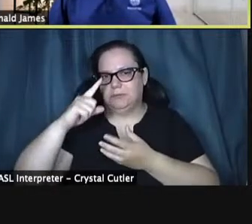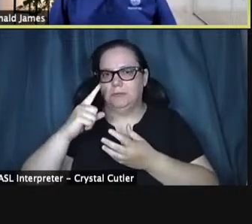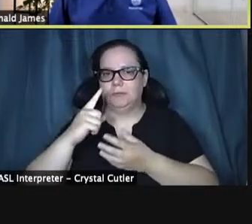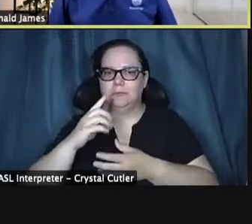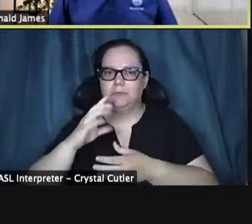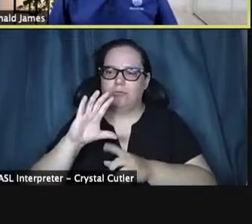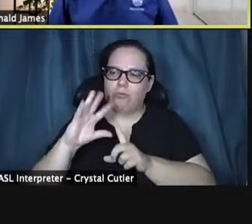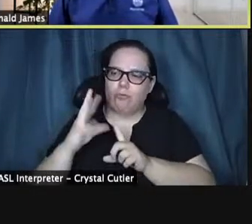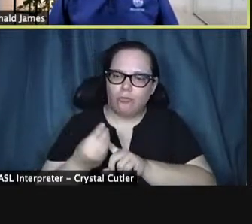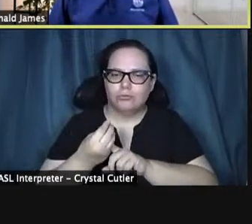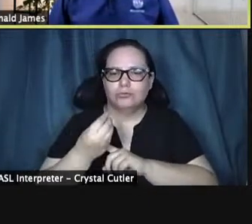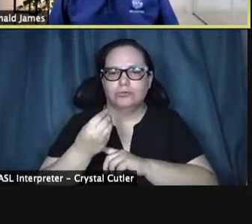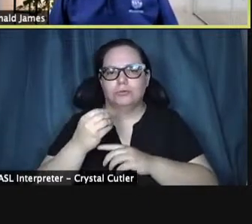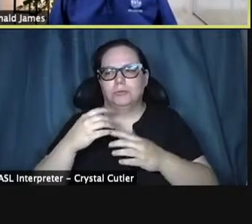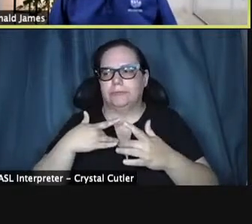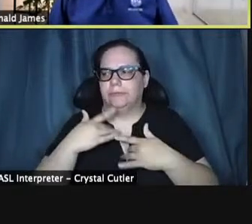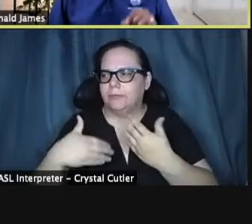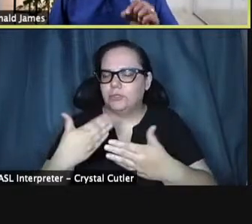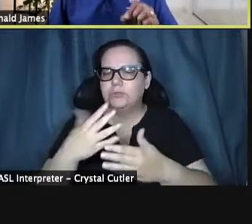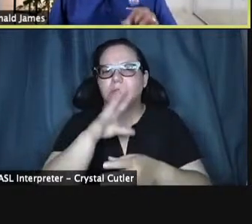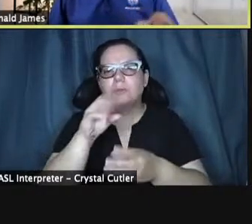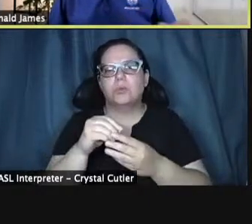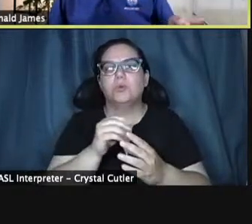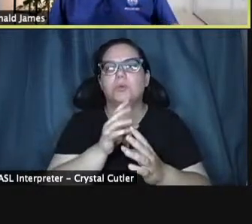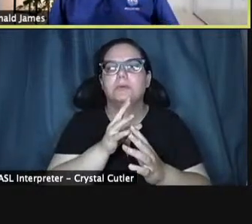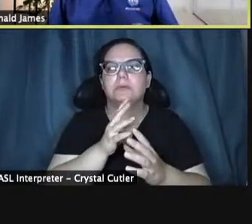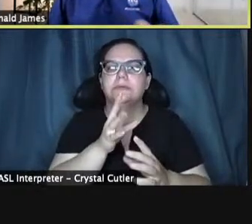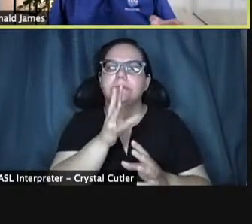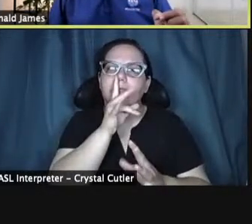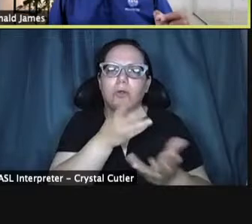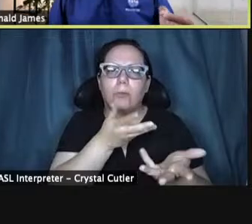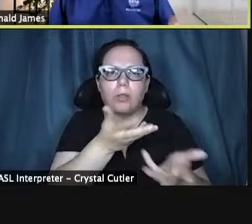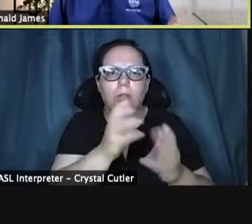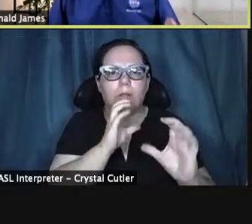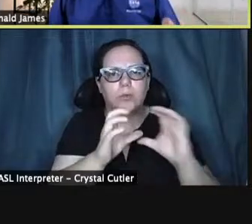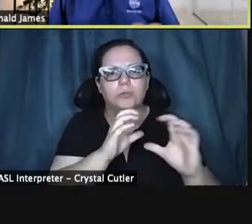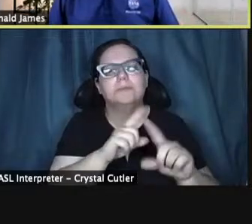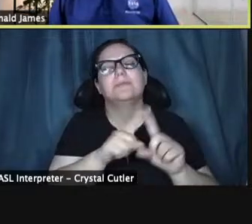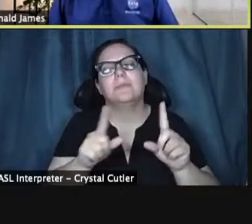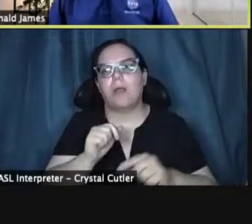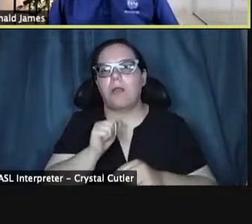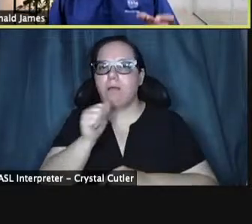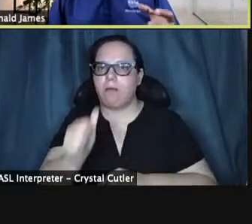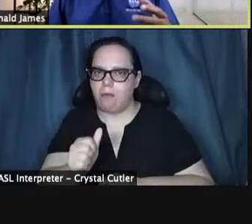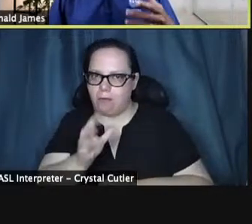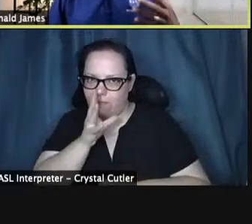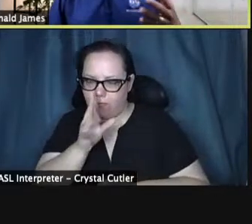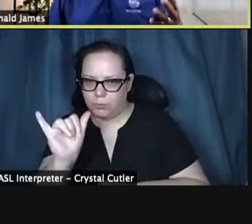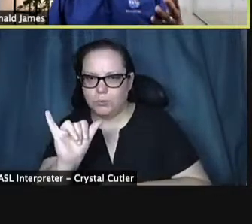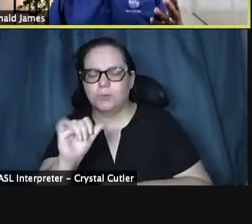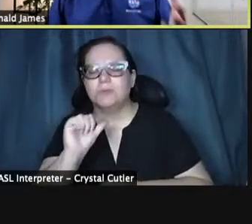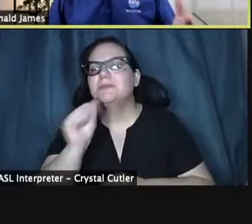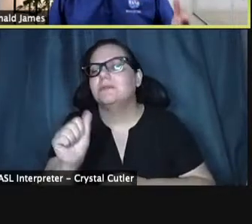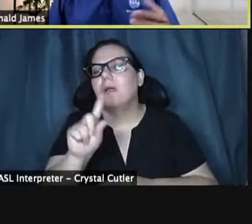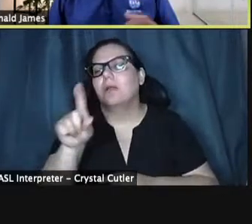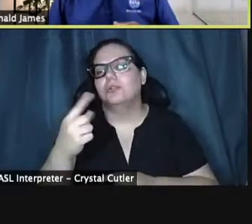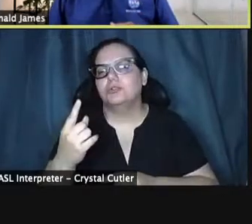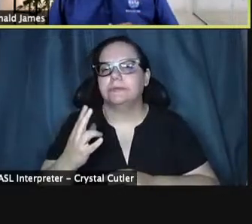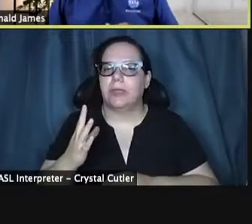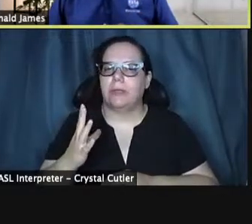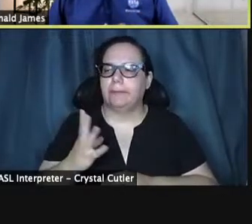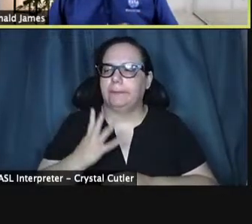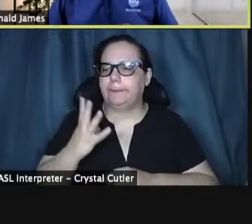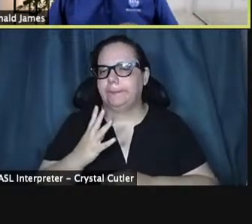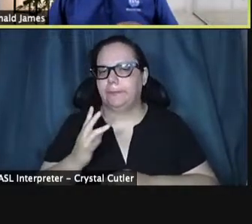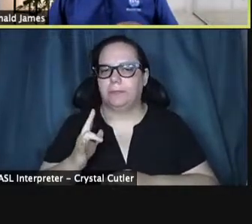communications. So manners is not just what is commonly thought of as etiquette or politeness, you know, the please and